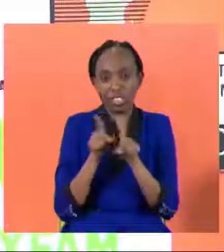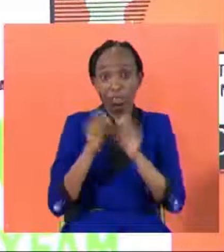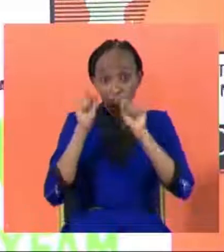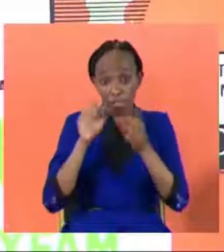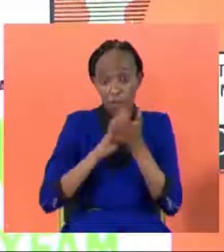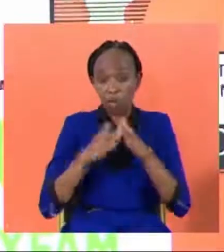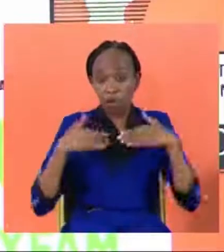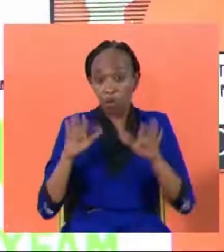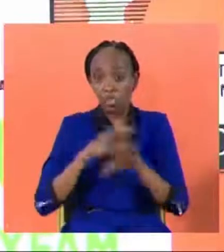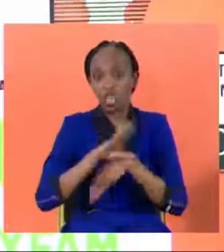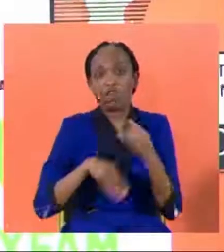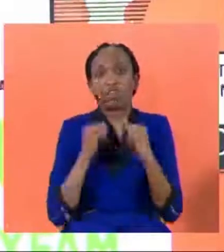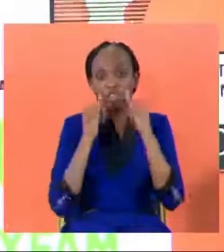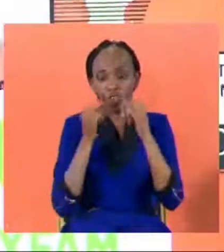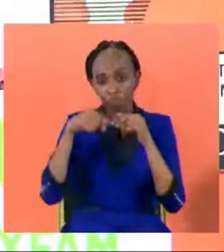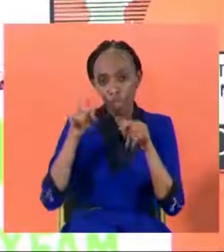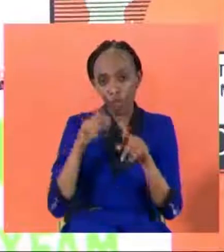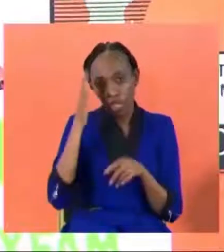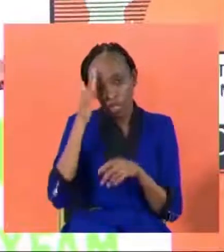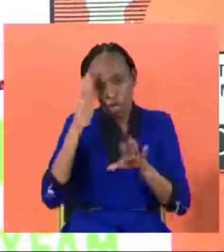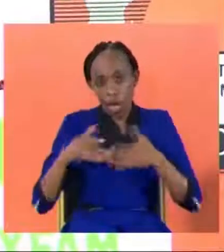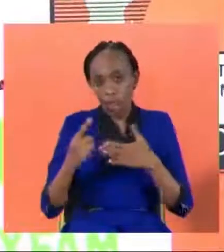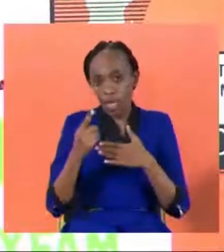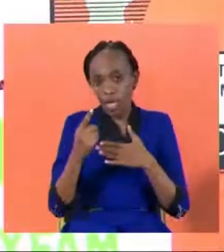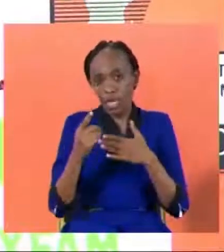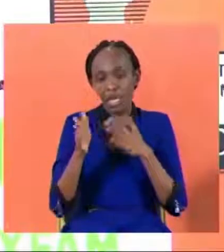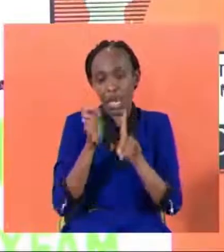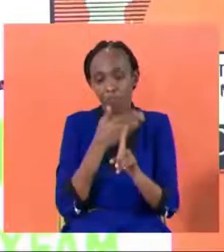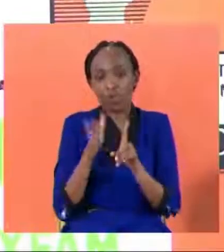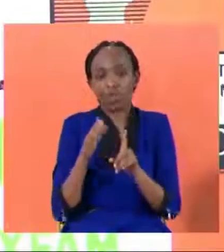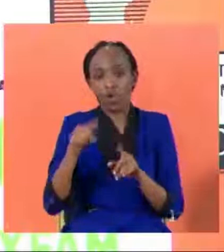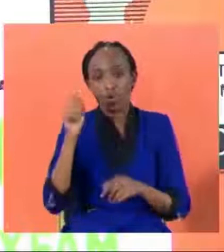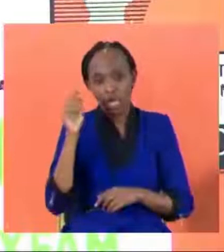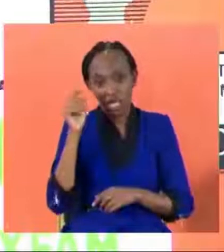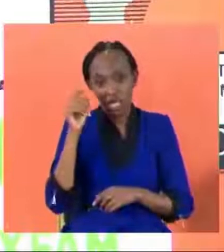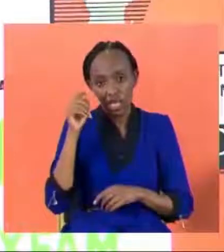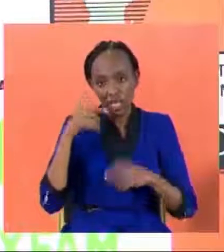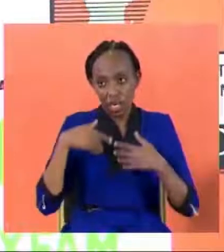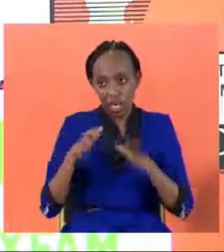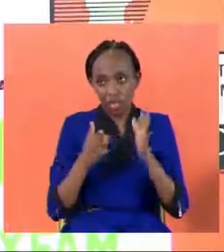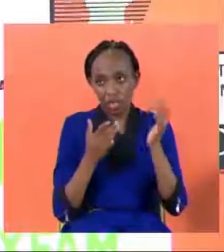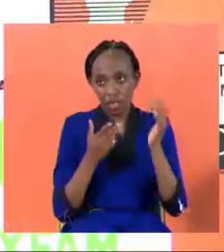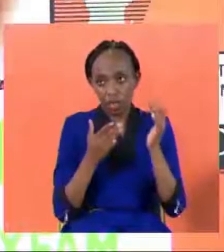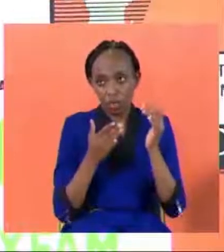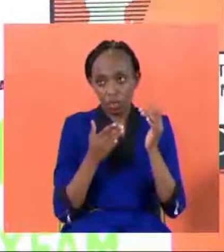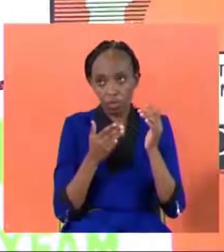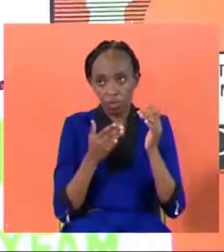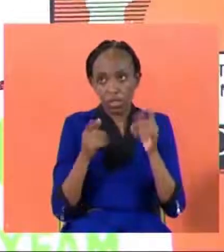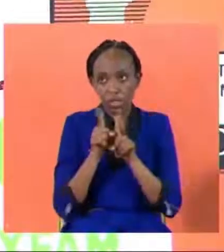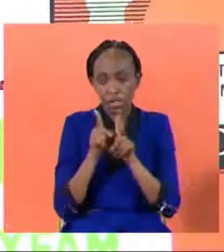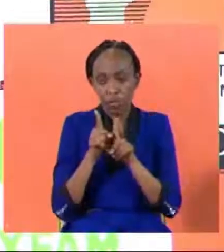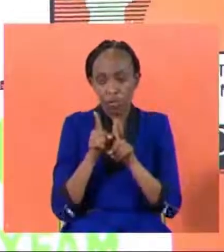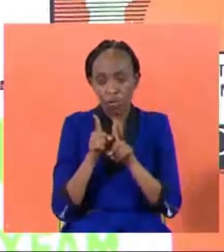all of the information, but if we don't look at how we approach it, then we've really lost the whole purpose of it, which is just having impact